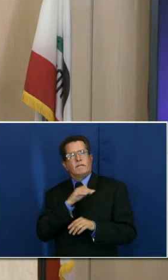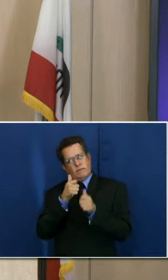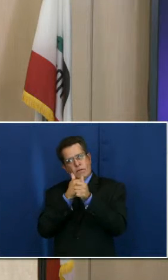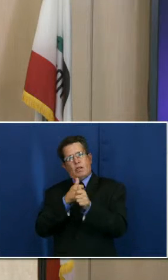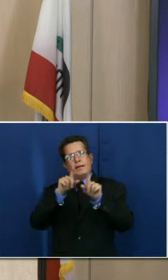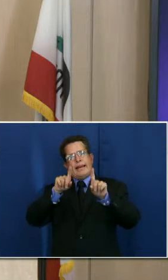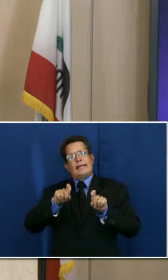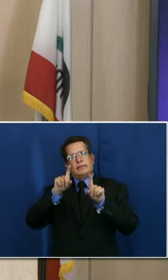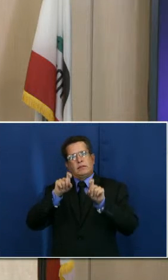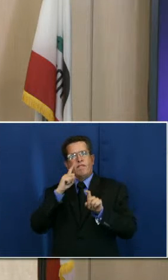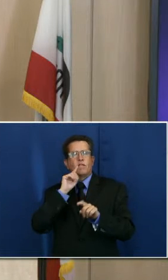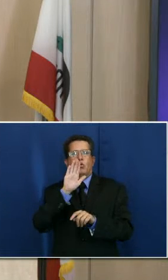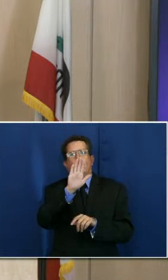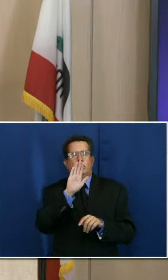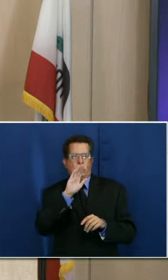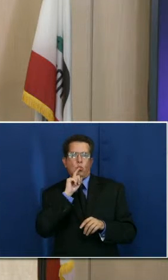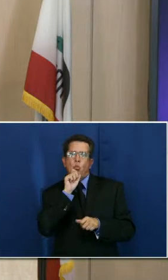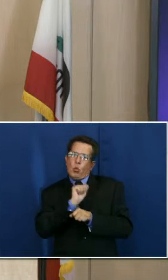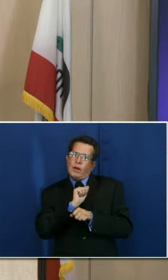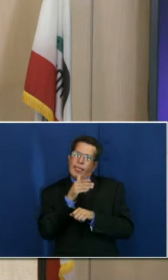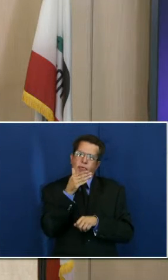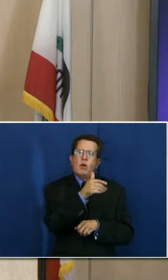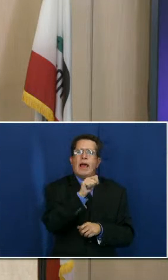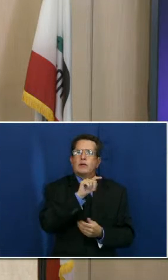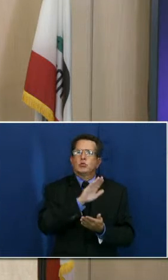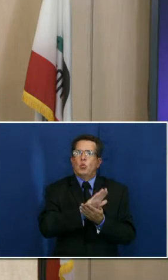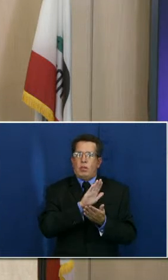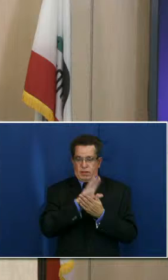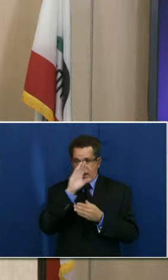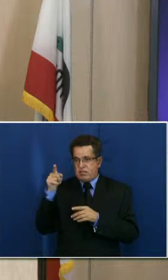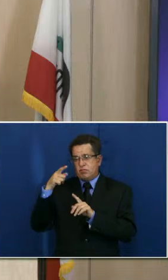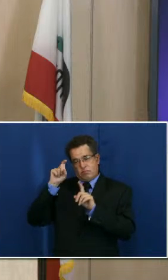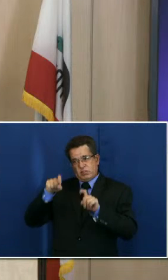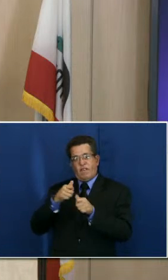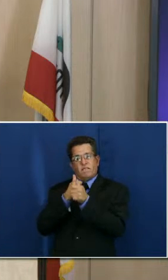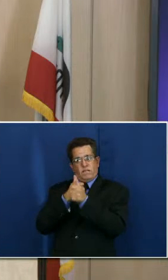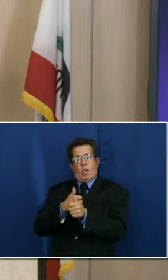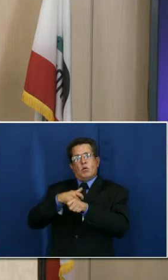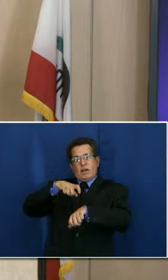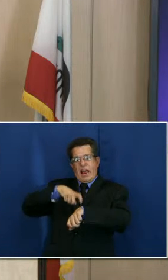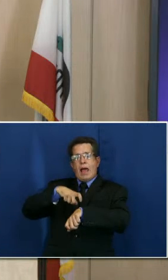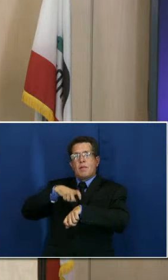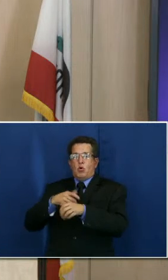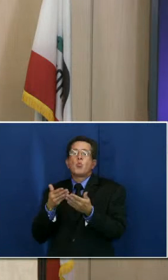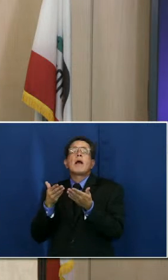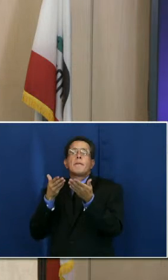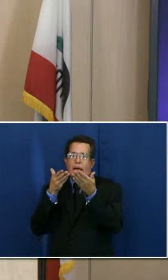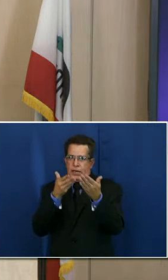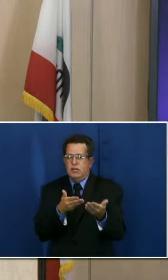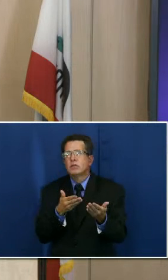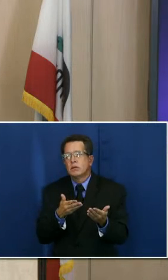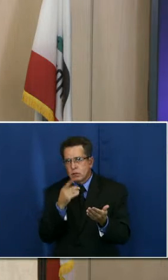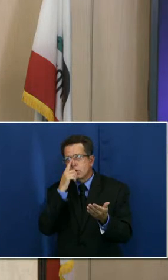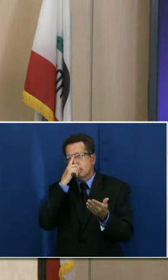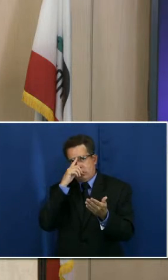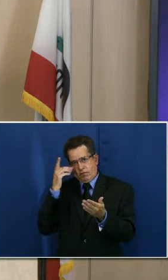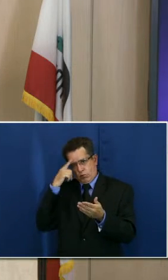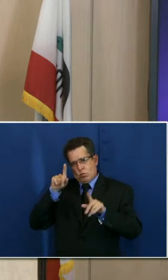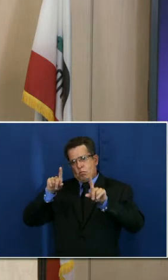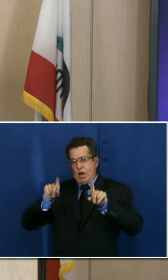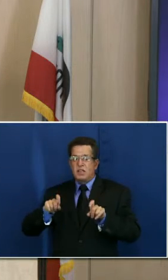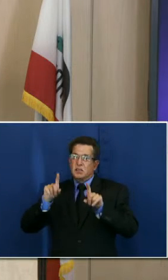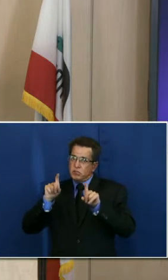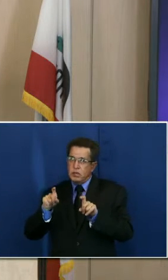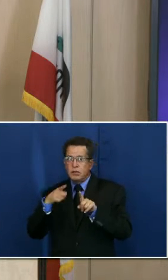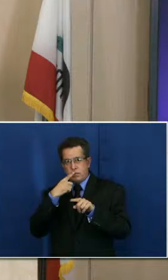recommendation on how frequently. Essentially, all staff members of a school should be tested every 2 months. and that can be broken into whether you do